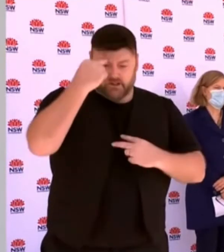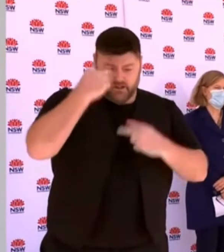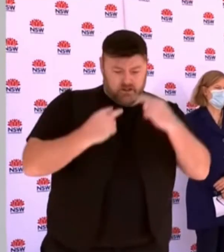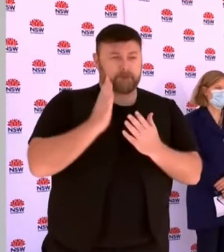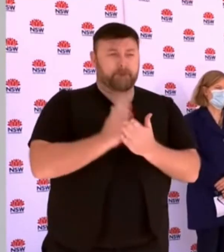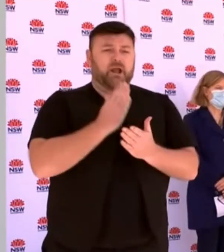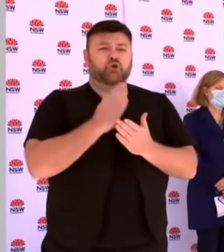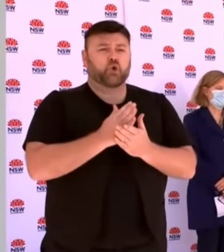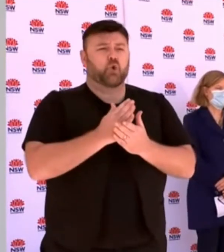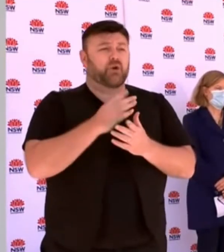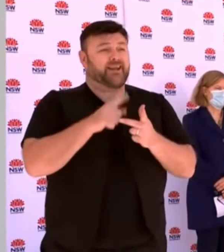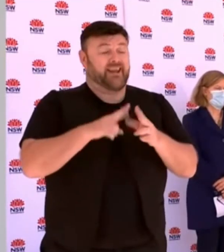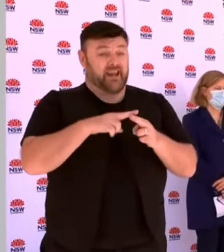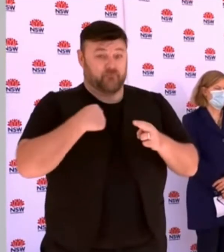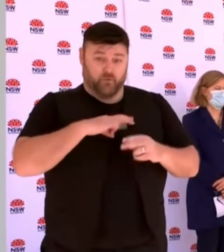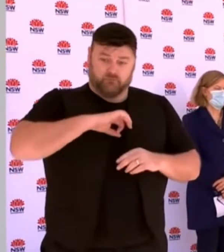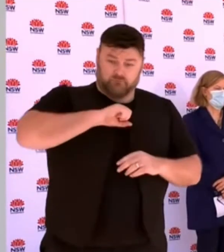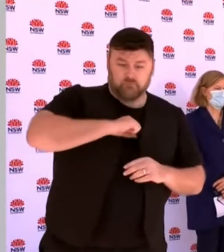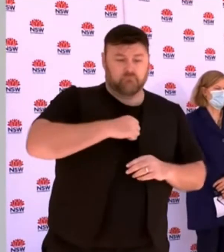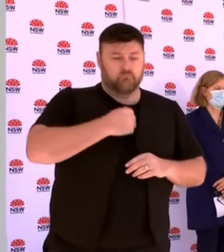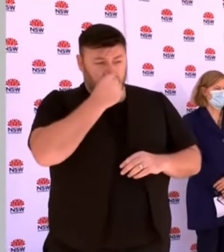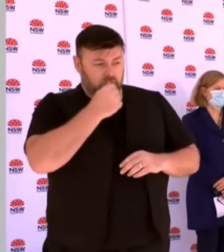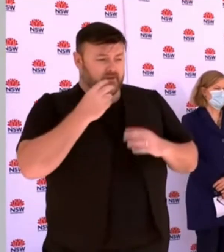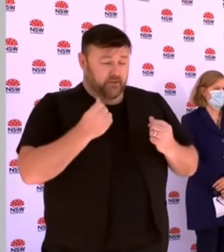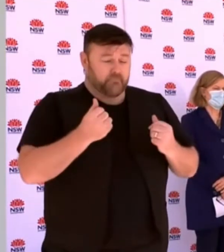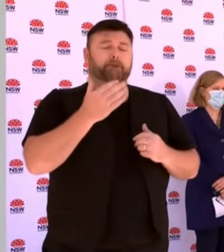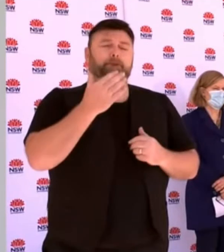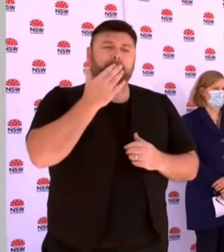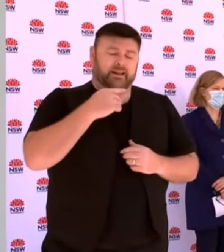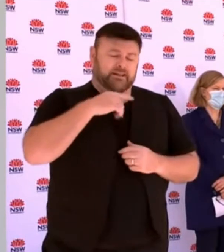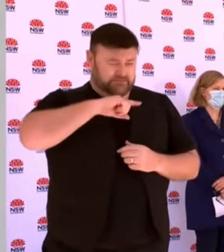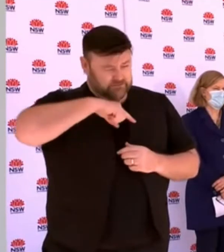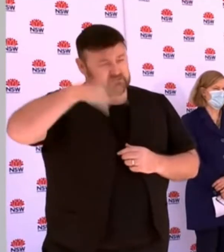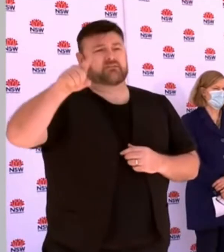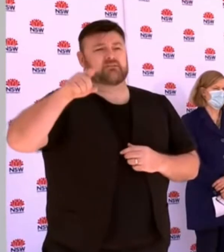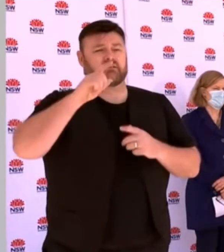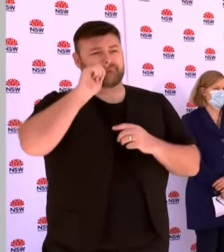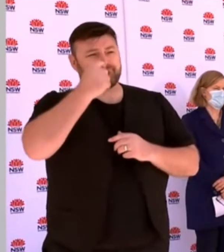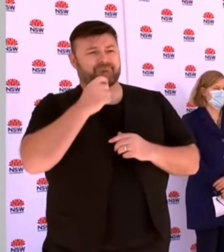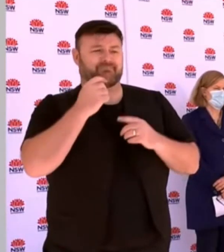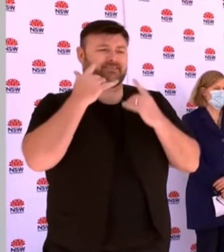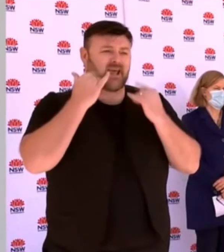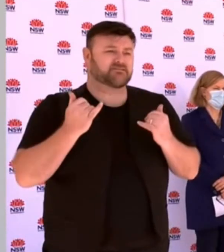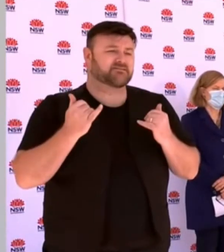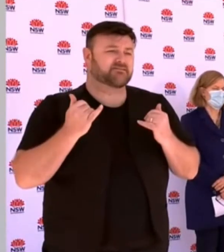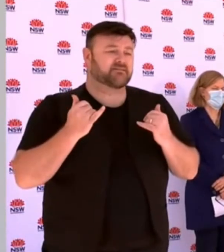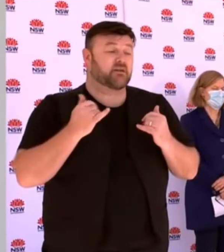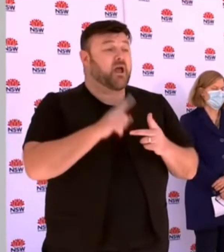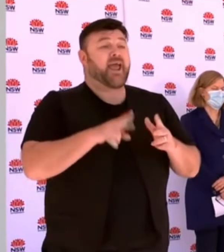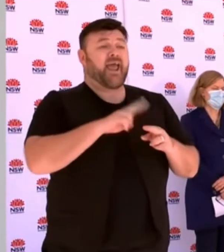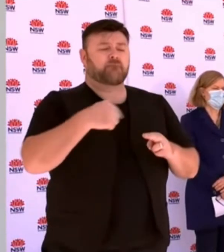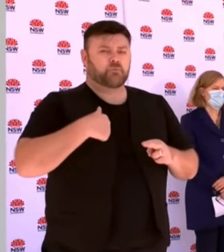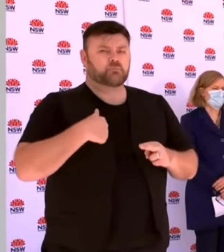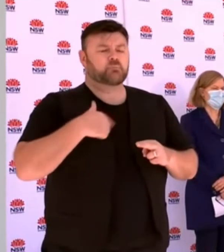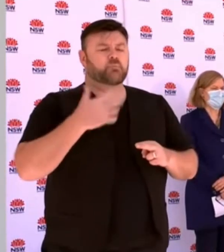symptoms, come forward and get tested and to follow the health advice, and please avoid unnecessary time in indoor settings. If you do feel you need